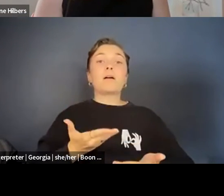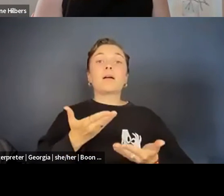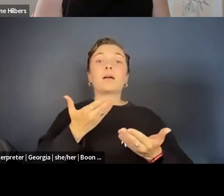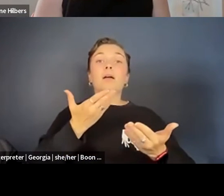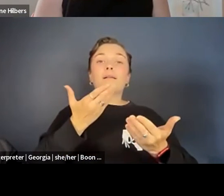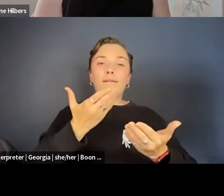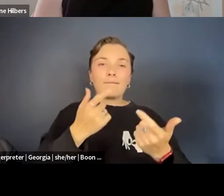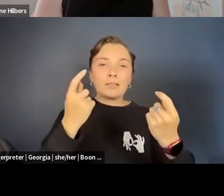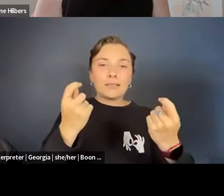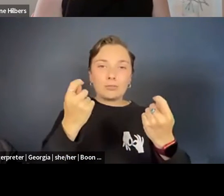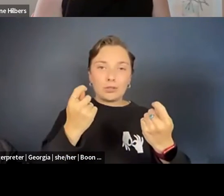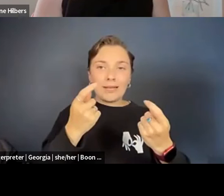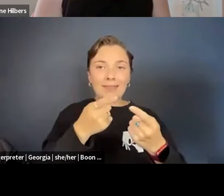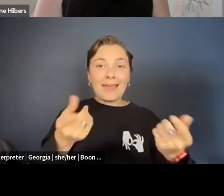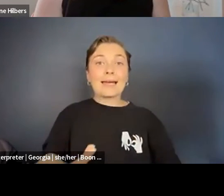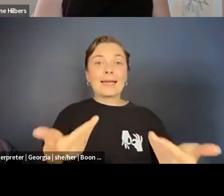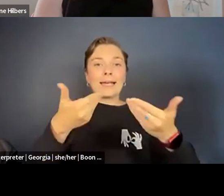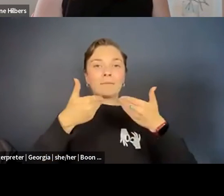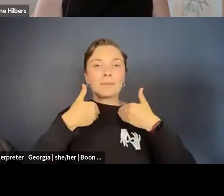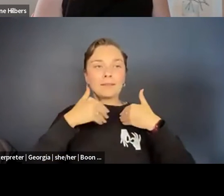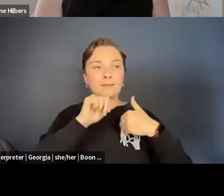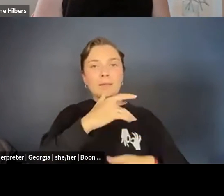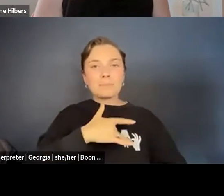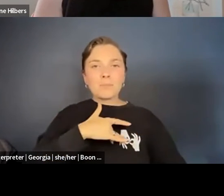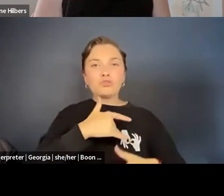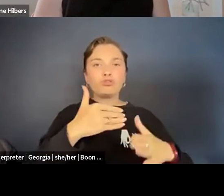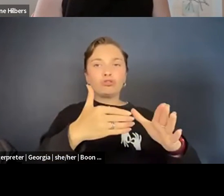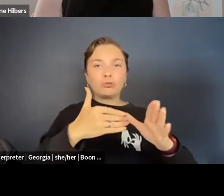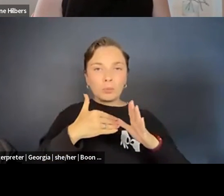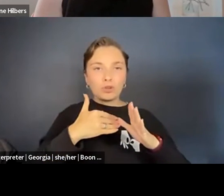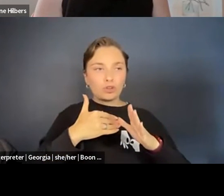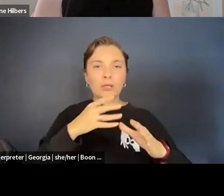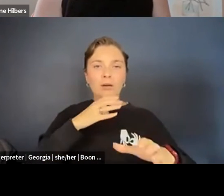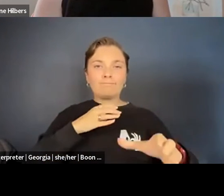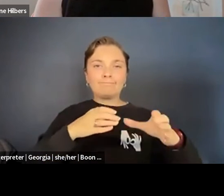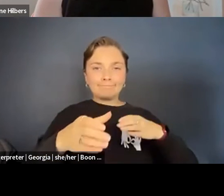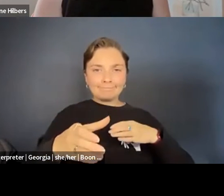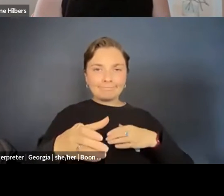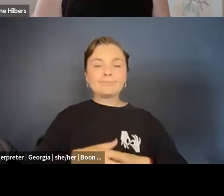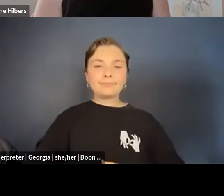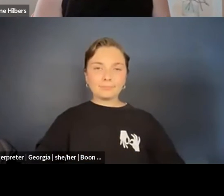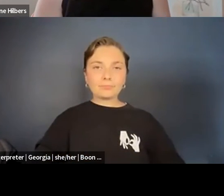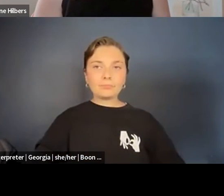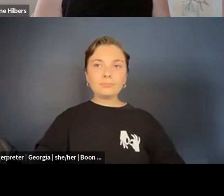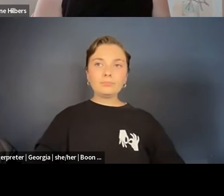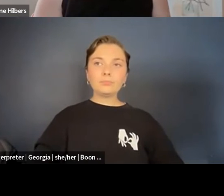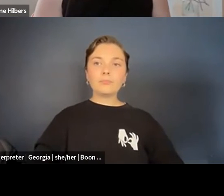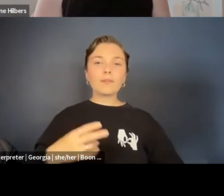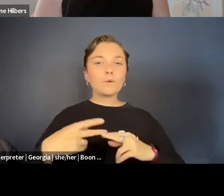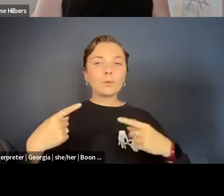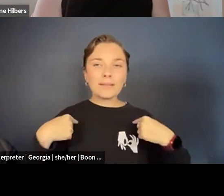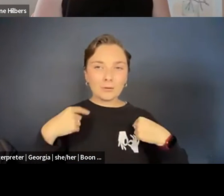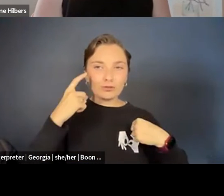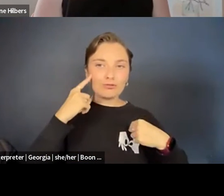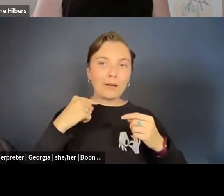ceremony to them, they are giving me their emotional response in return. And it's more, for me, I'm